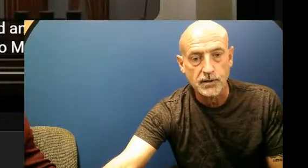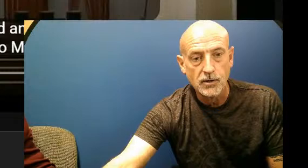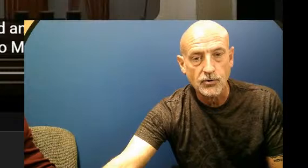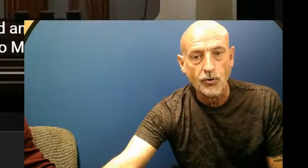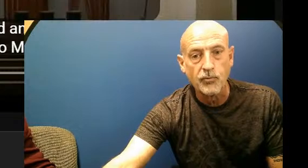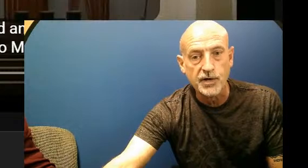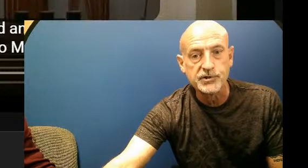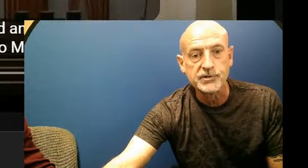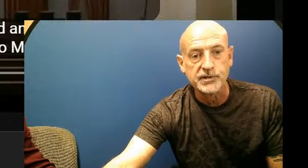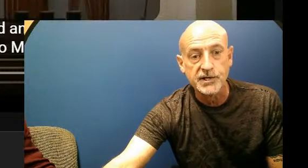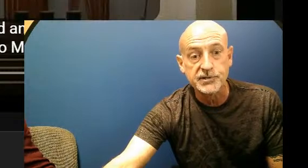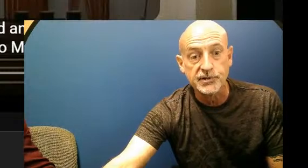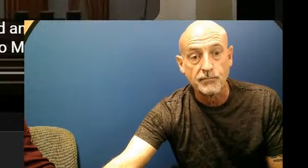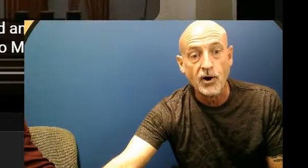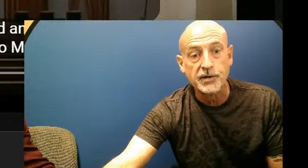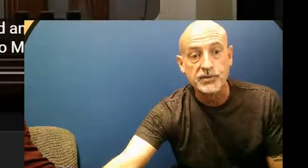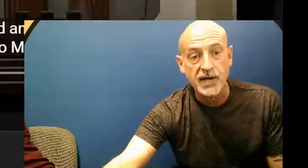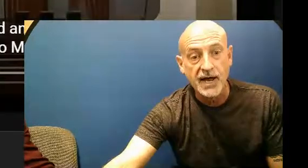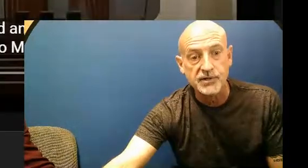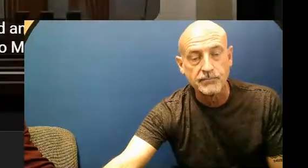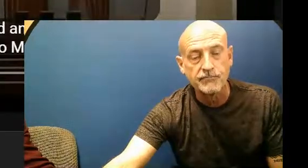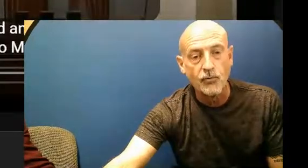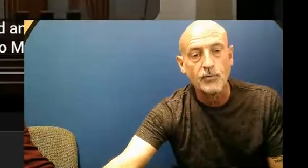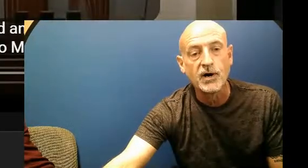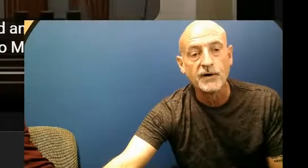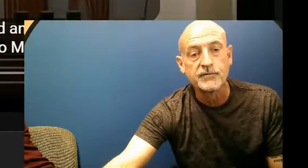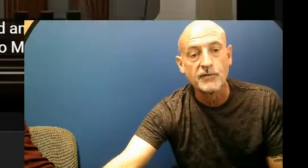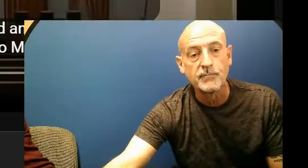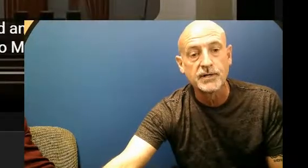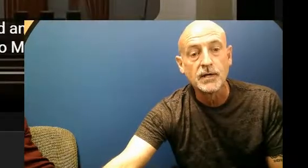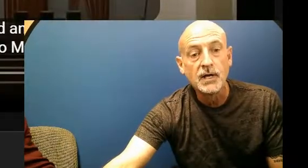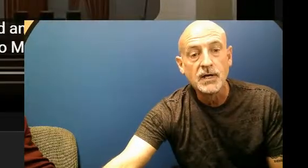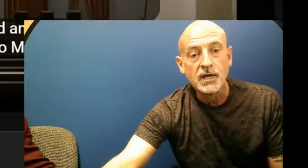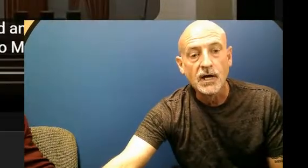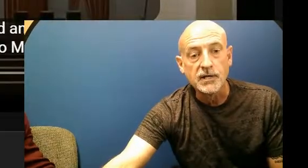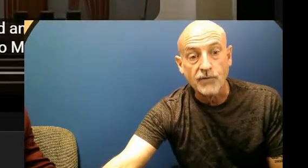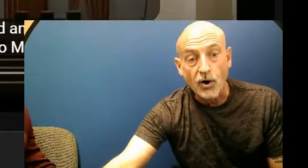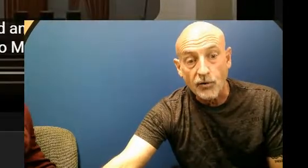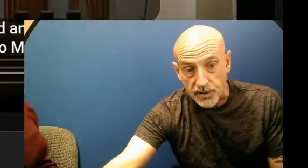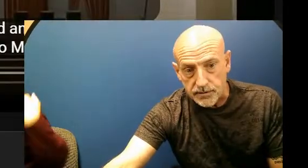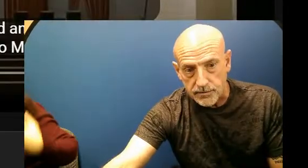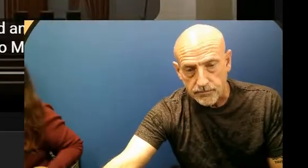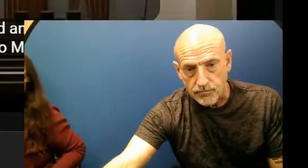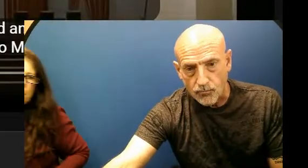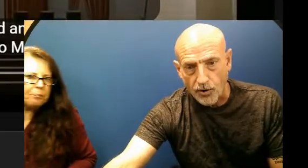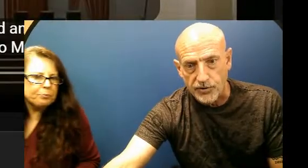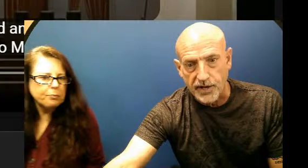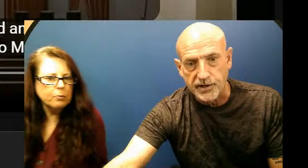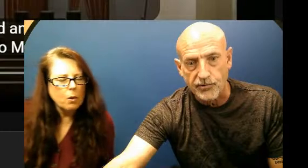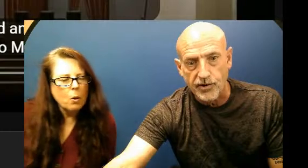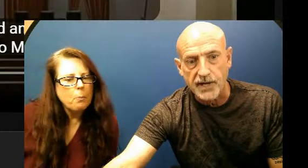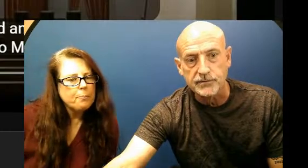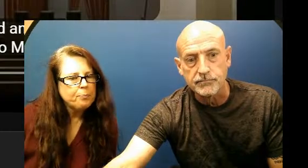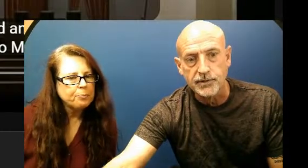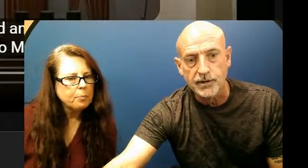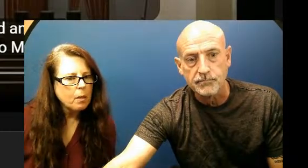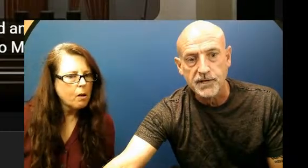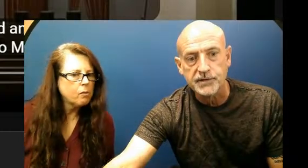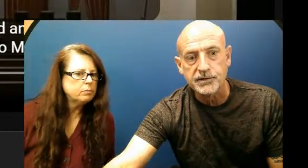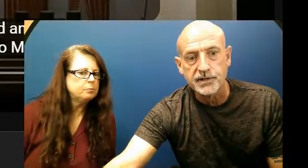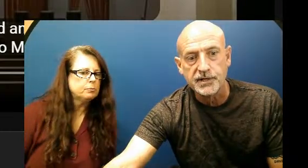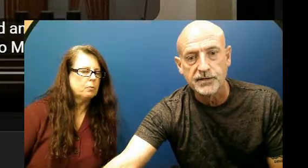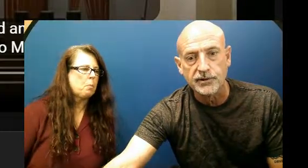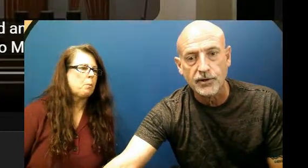market. Corporations exist in a market that has some form of government involvement, where they can create